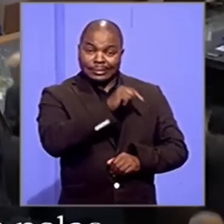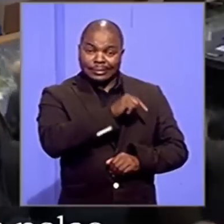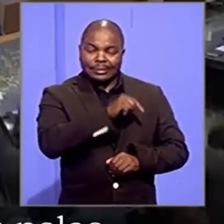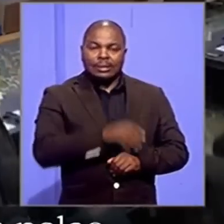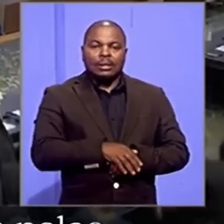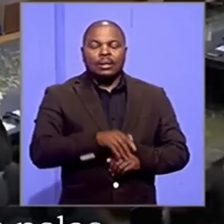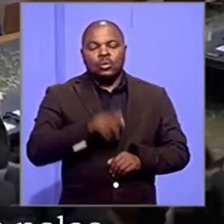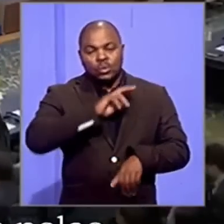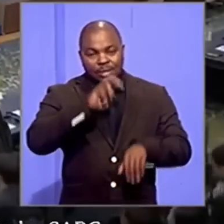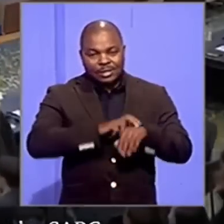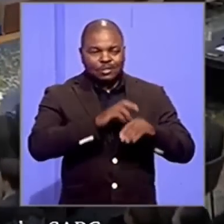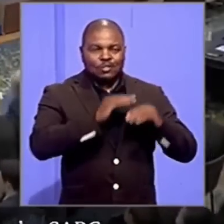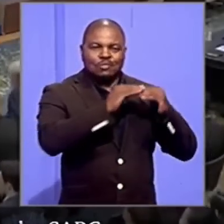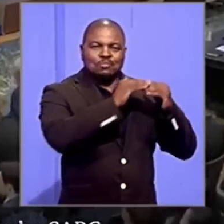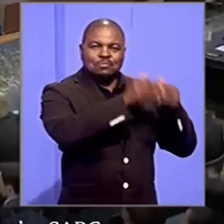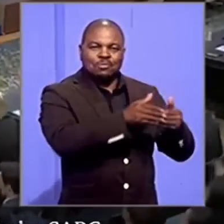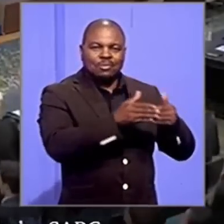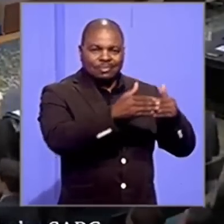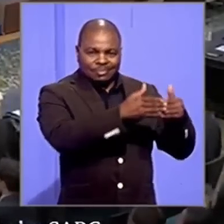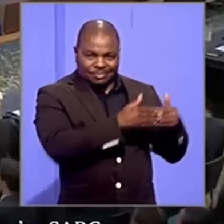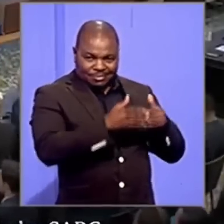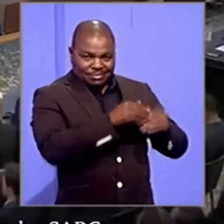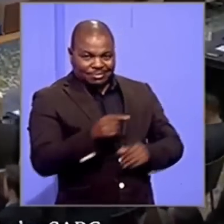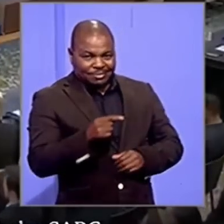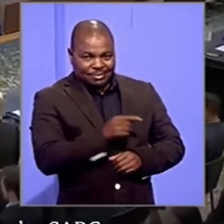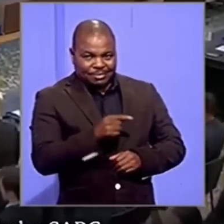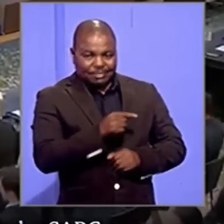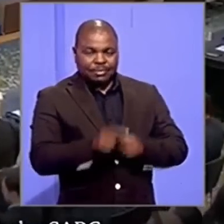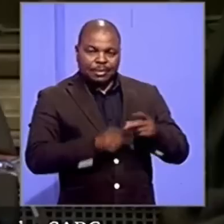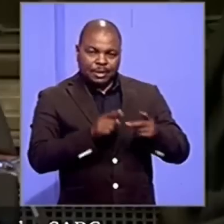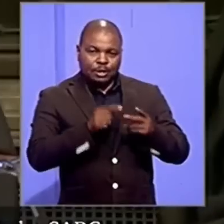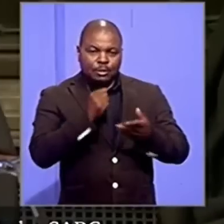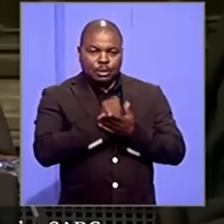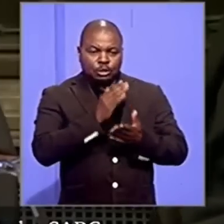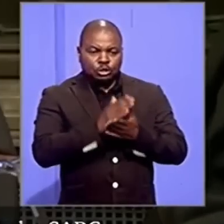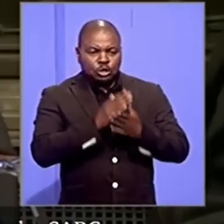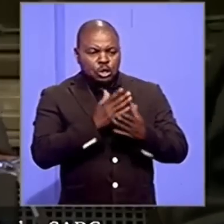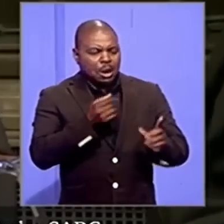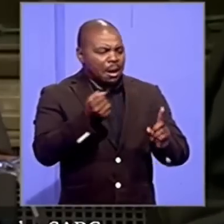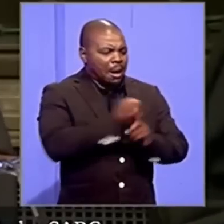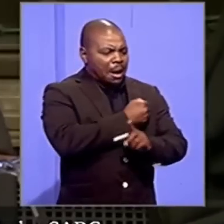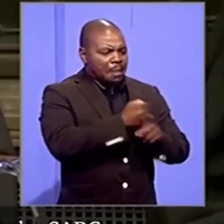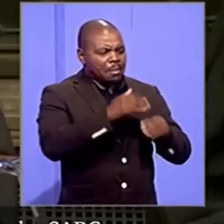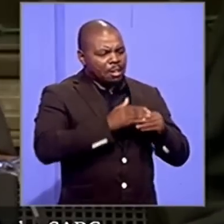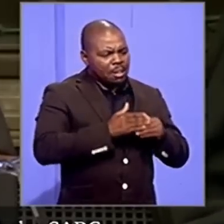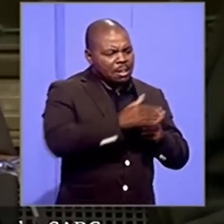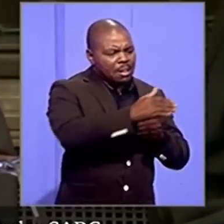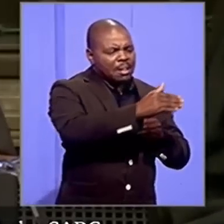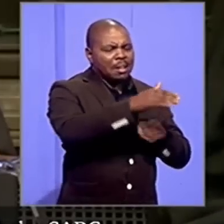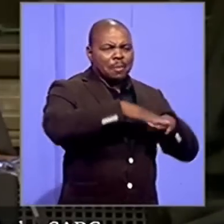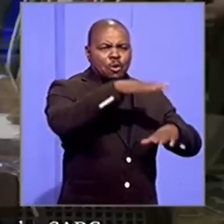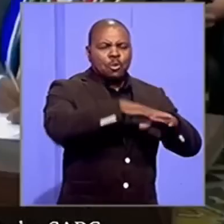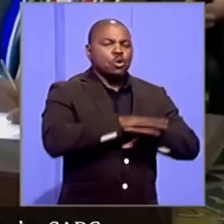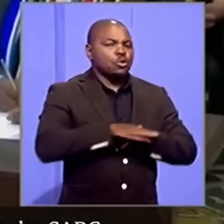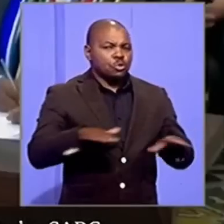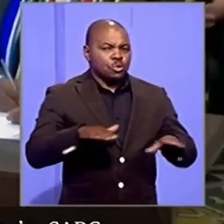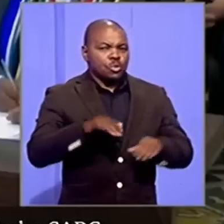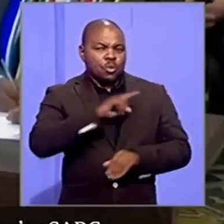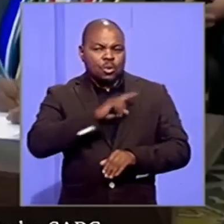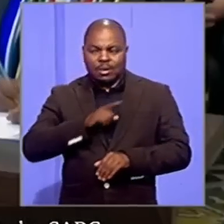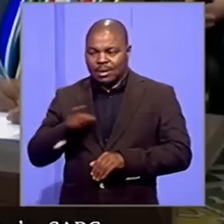ba hlokomelwe le ho etswa bonnete ba hore ha ba hlekefetse ho tswela pele ha ho tluwa tabeng ena ya dithaselo